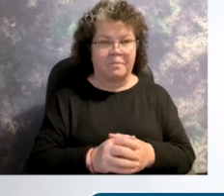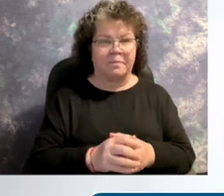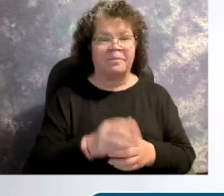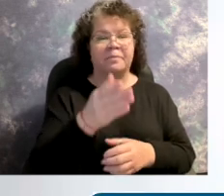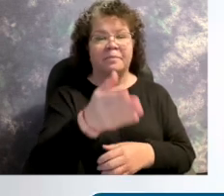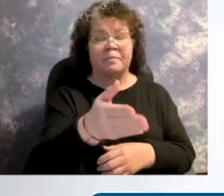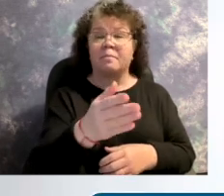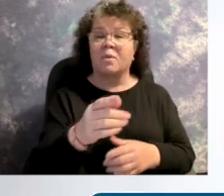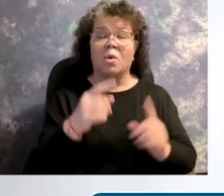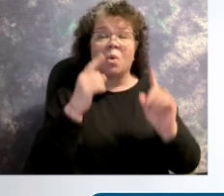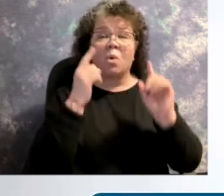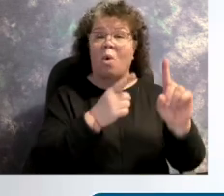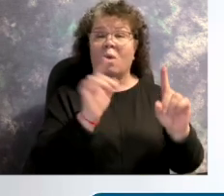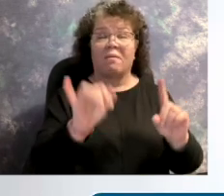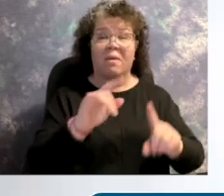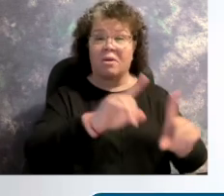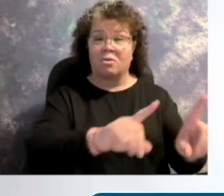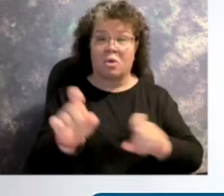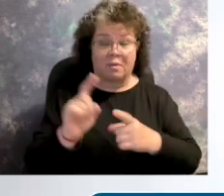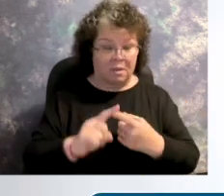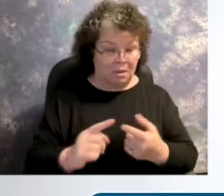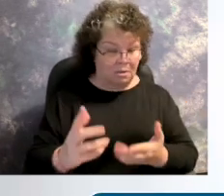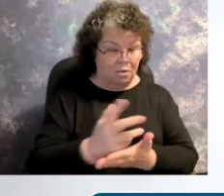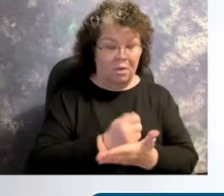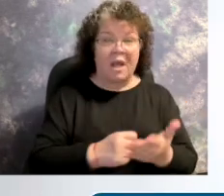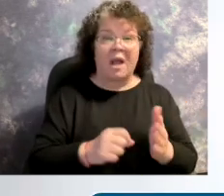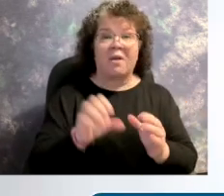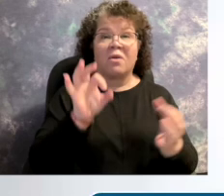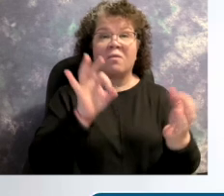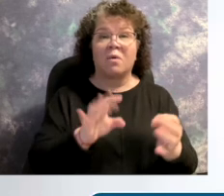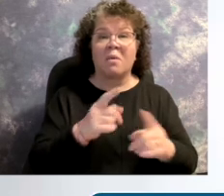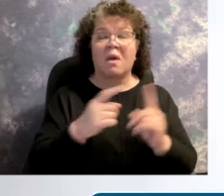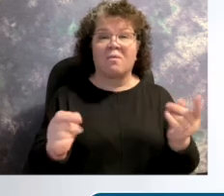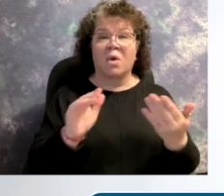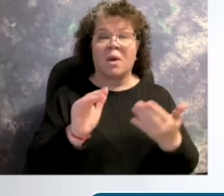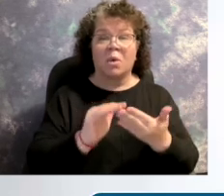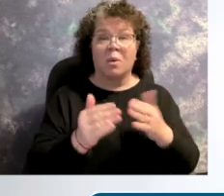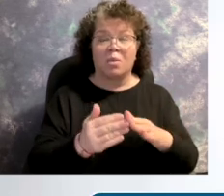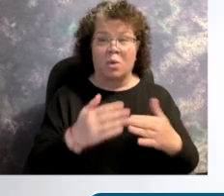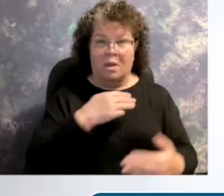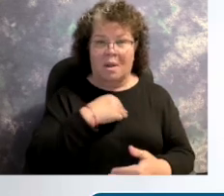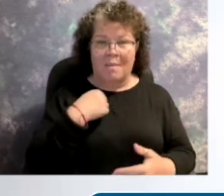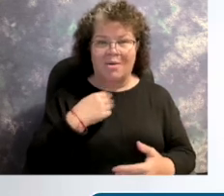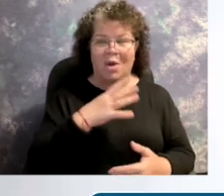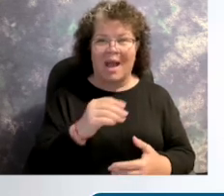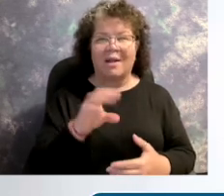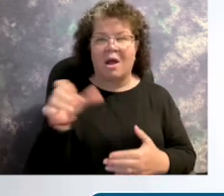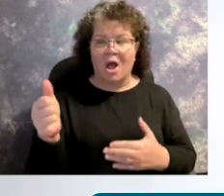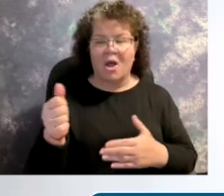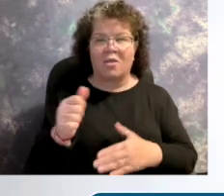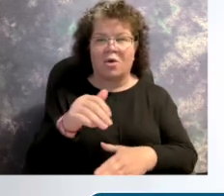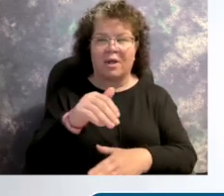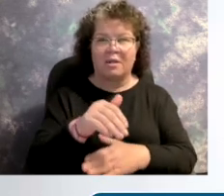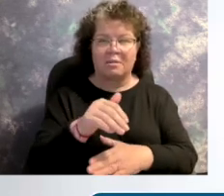The goal of the survey was to gain feedback from community members and other evening community meeting